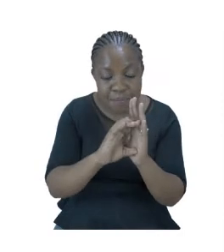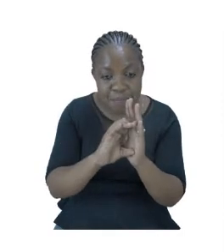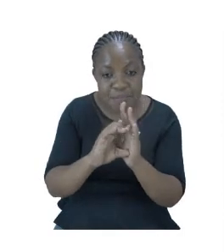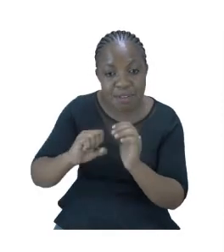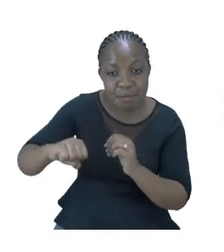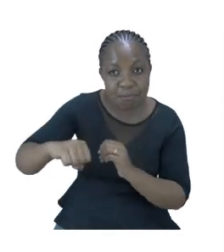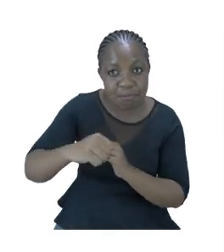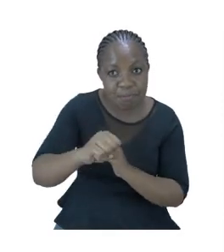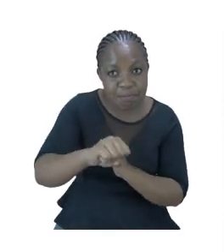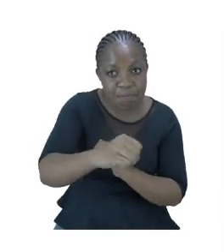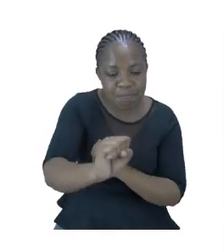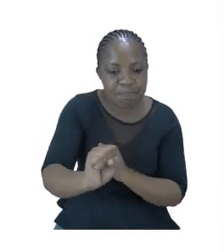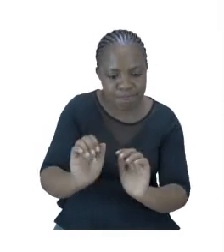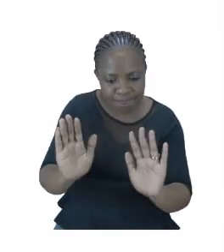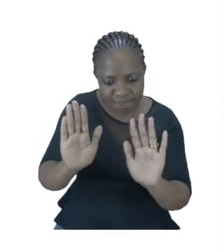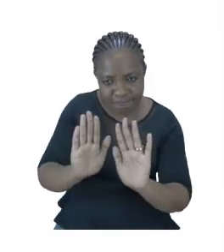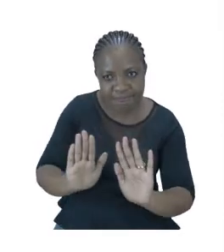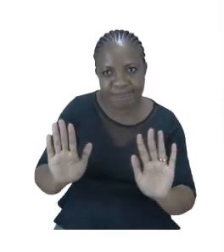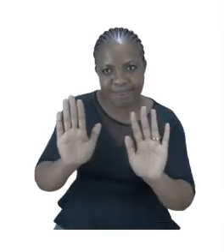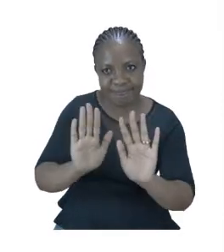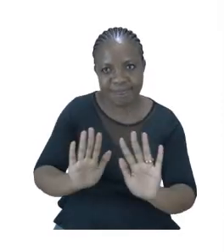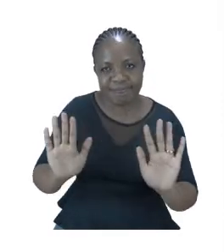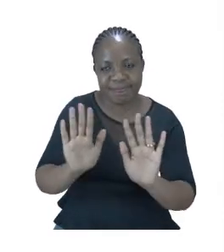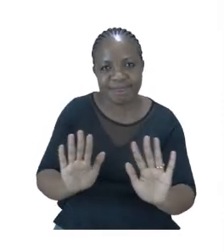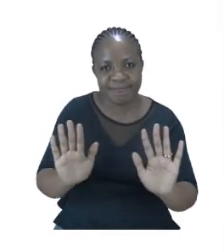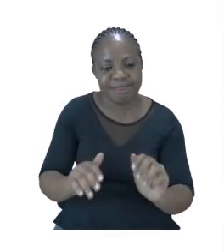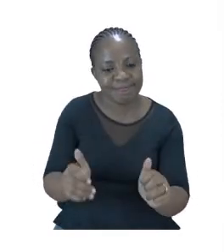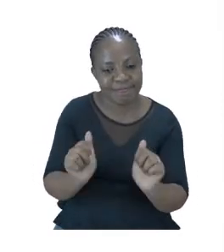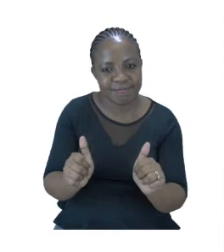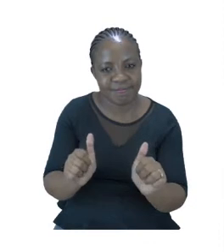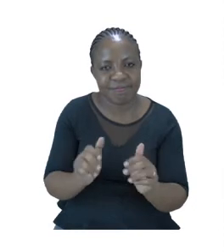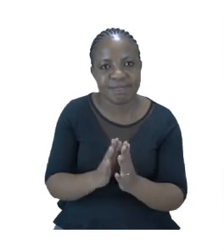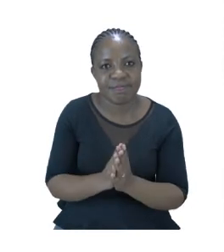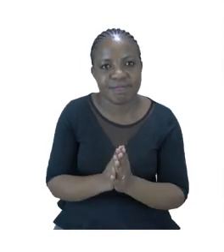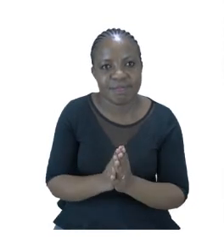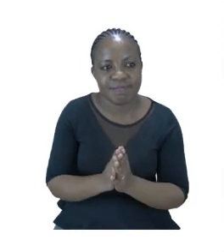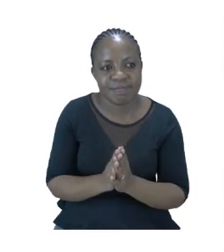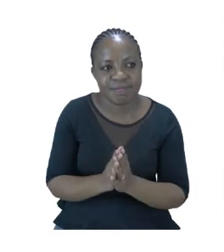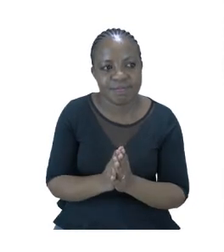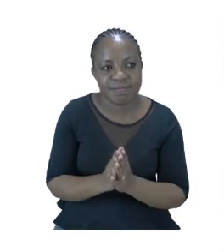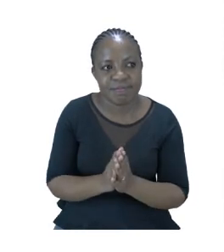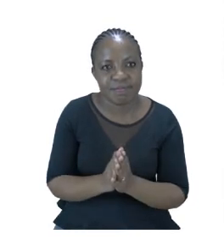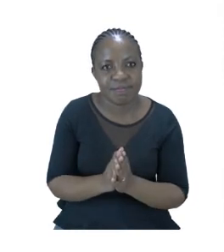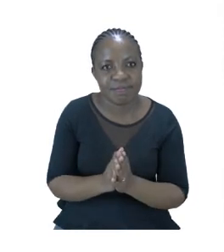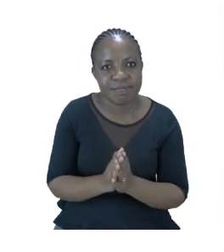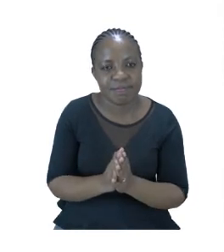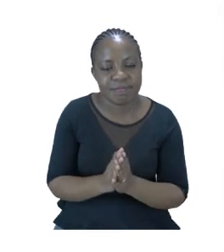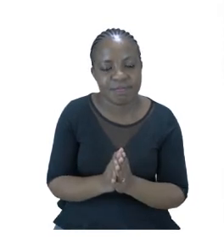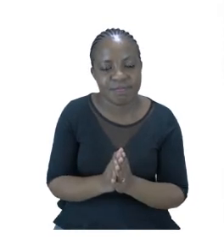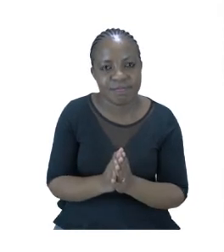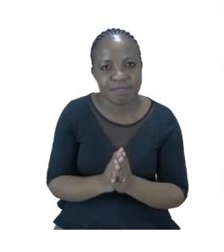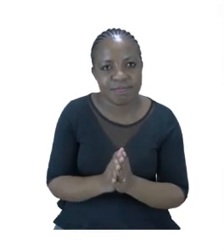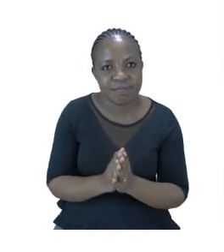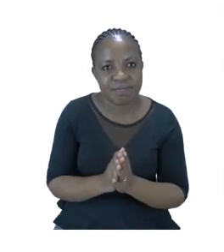snake. Well done. And before we move into our other exercises,